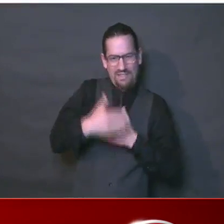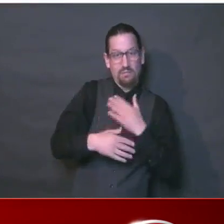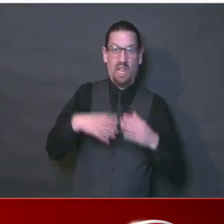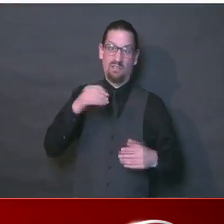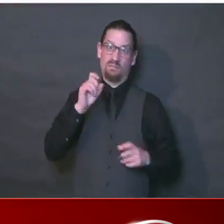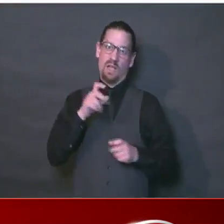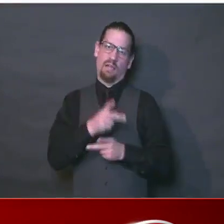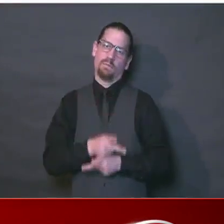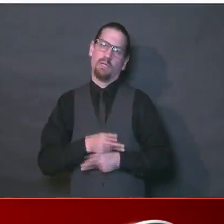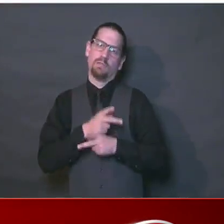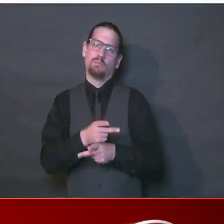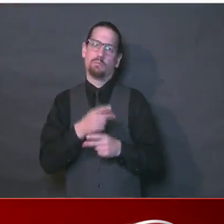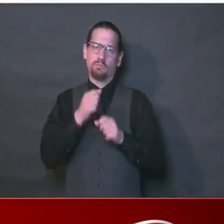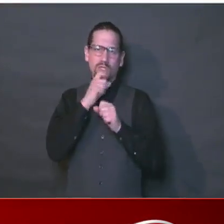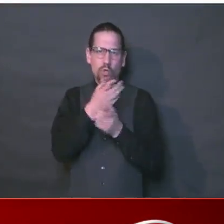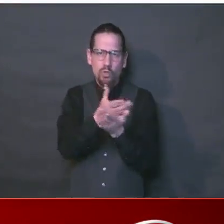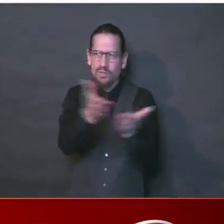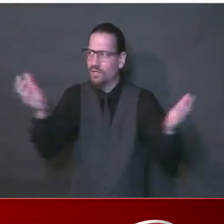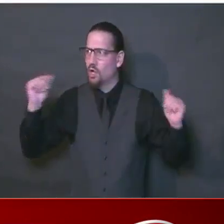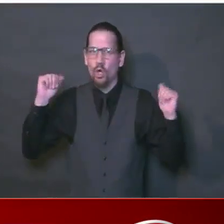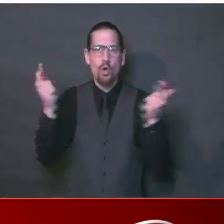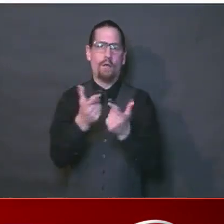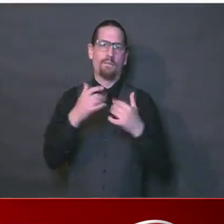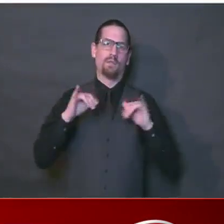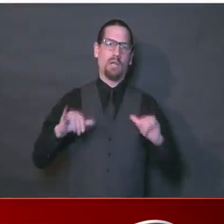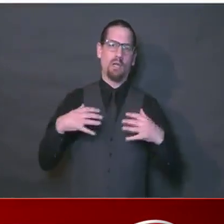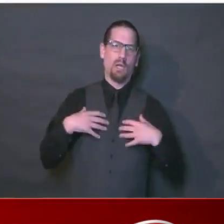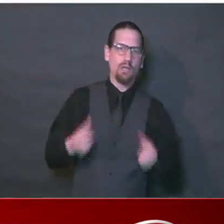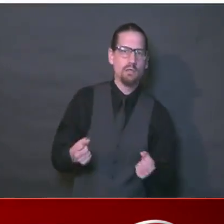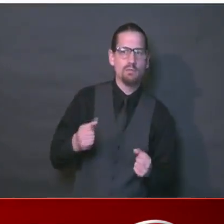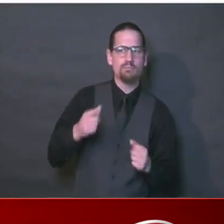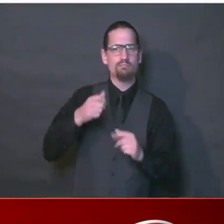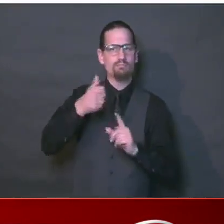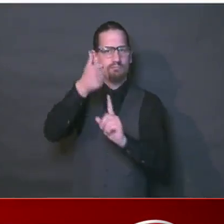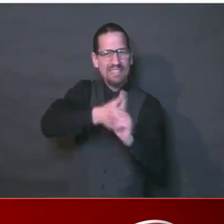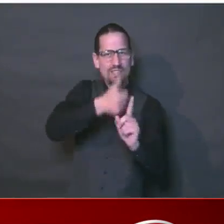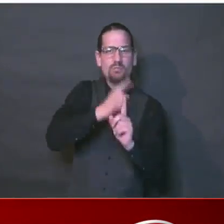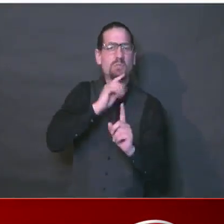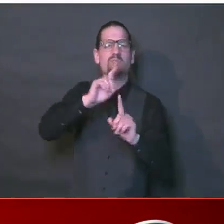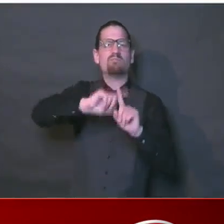about how decisions as individuals impact Rhode Island as a whole.